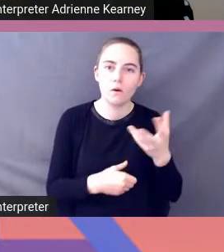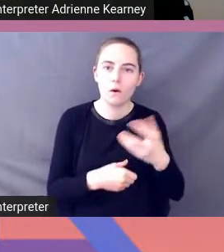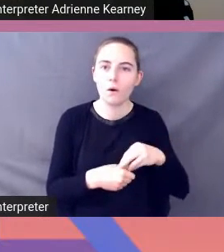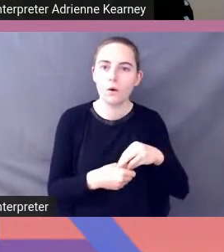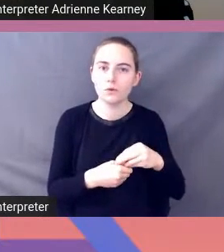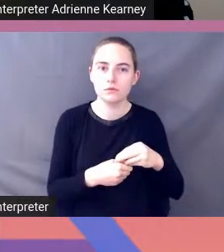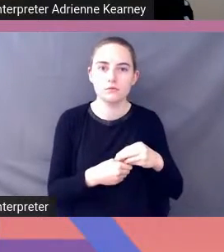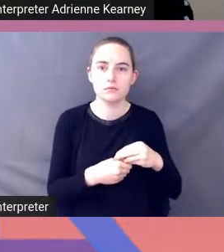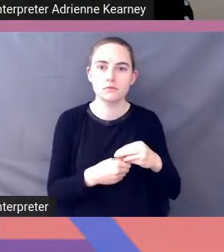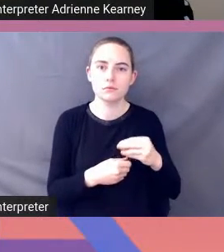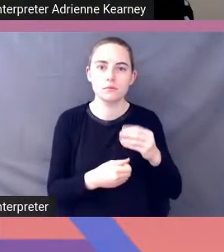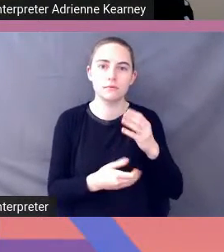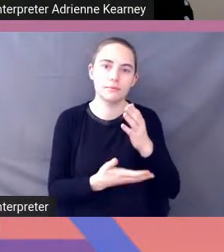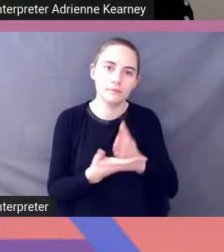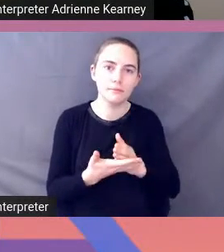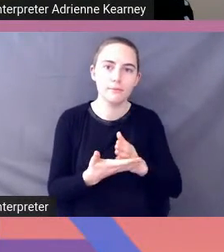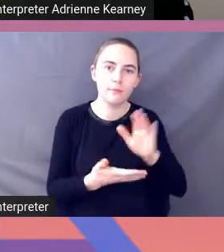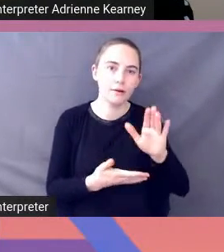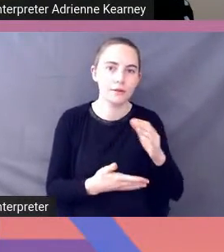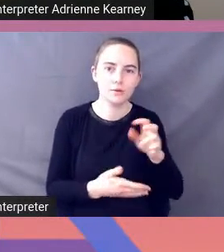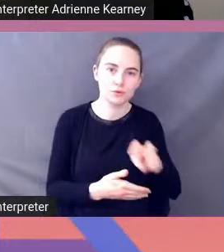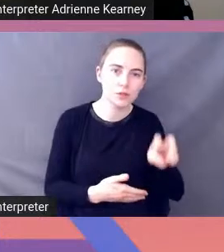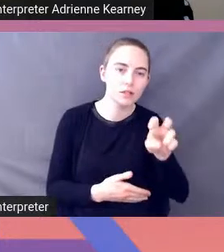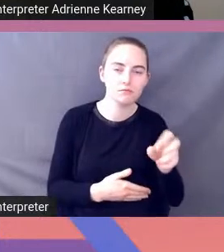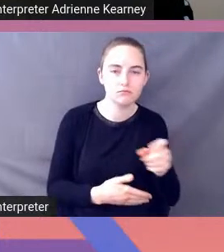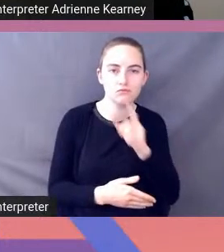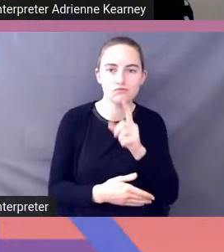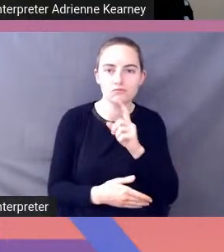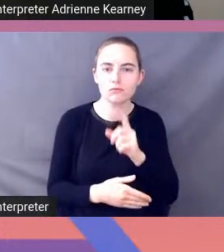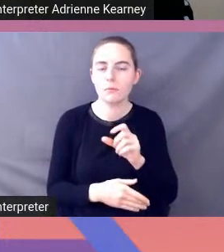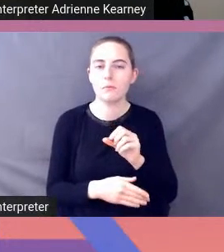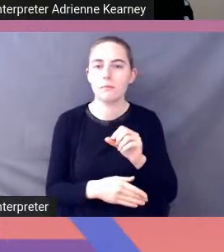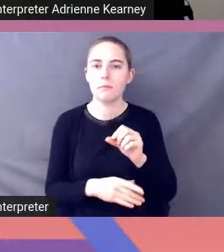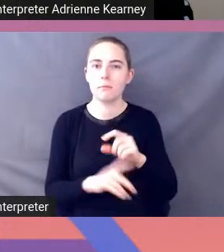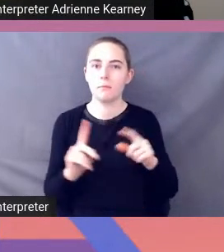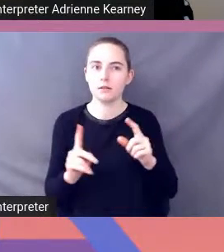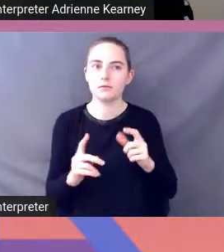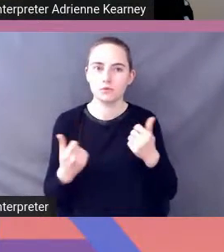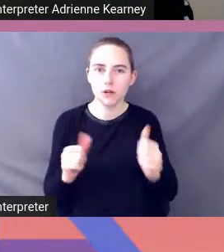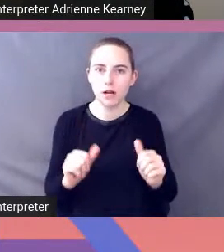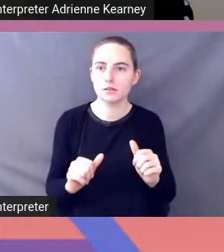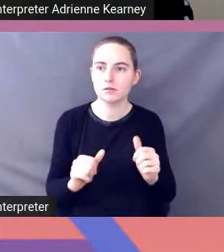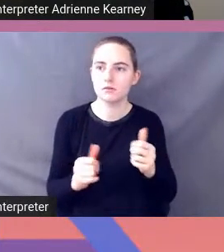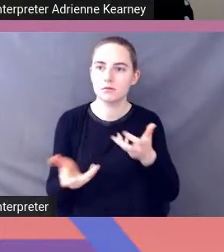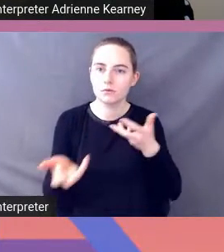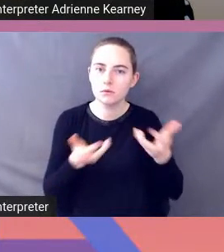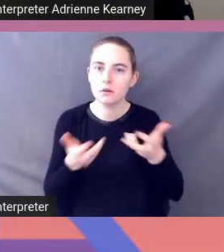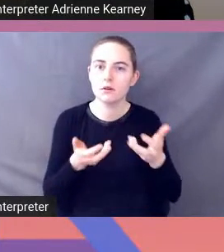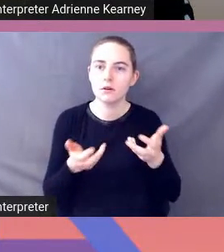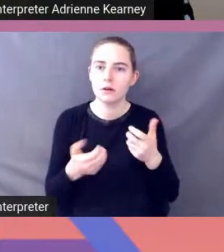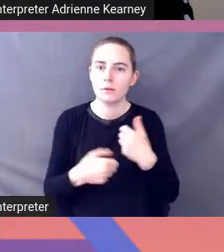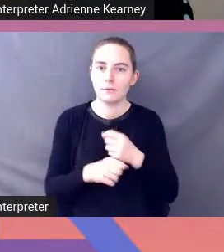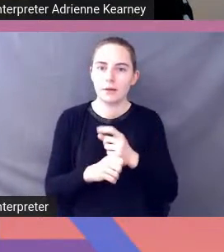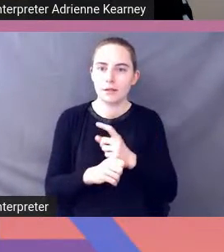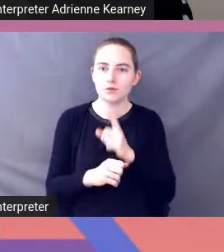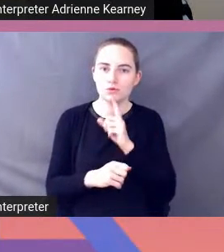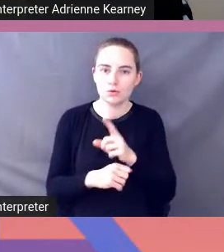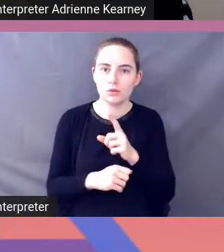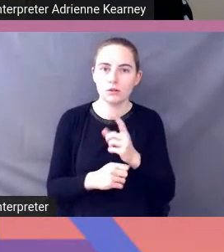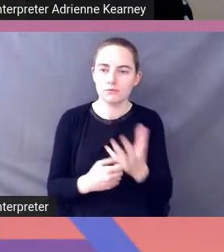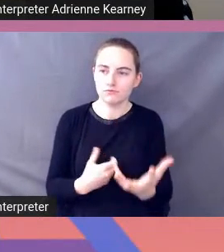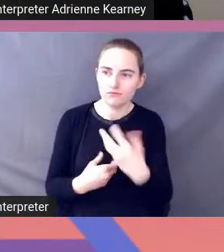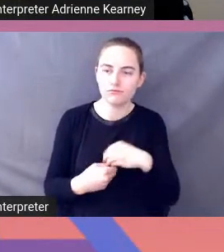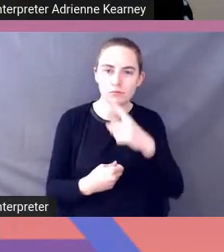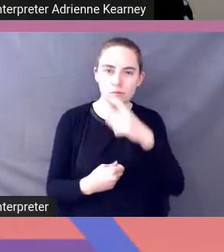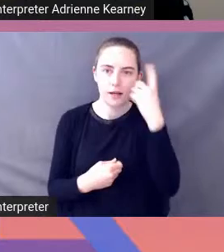Black queer people to just do what we have to do because we're all on the same page. And like that definitely makes me feel more valued, because I know that that's a group of people that I